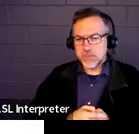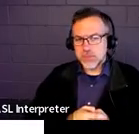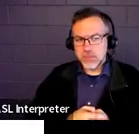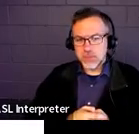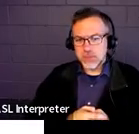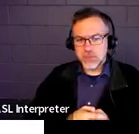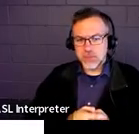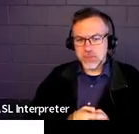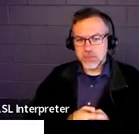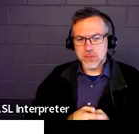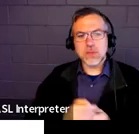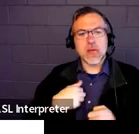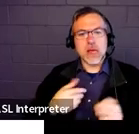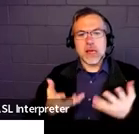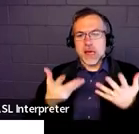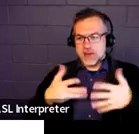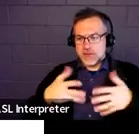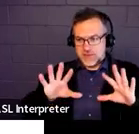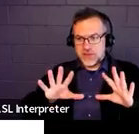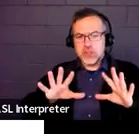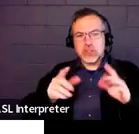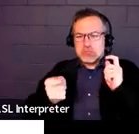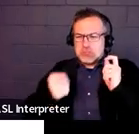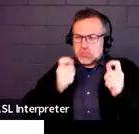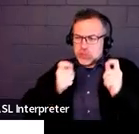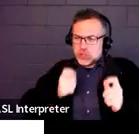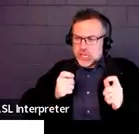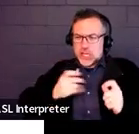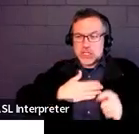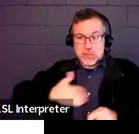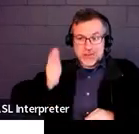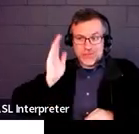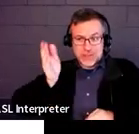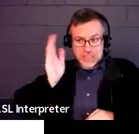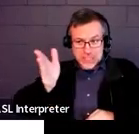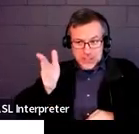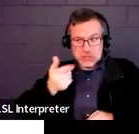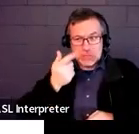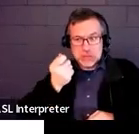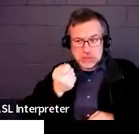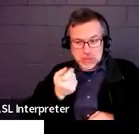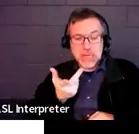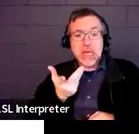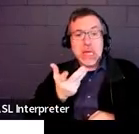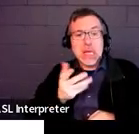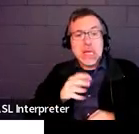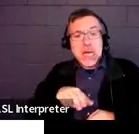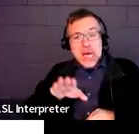I've updated the presentation a little bit. Would you mind